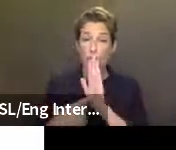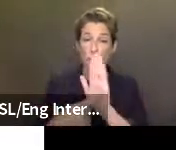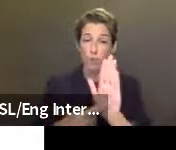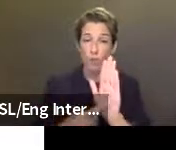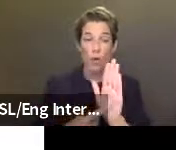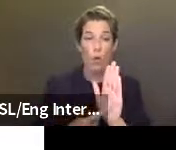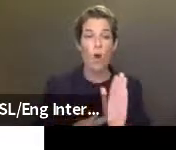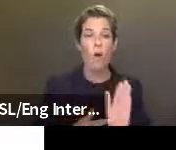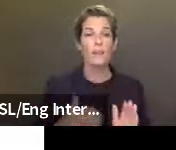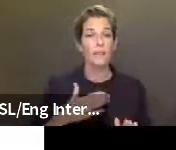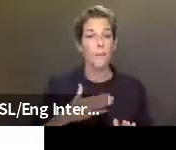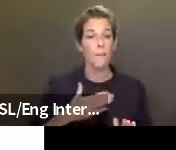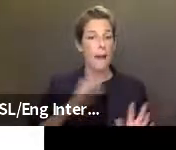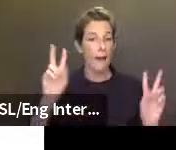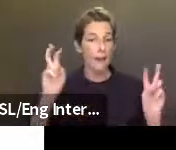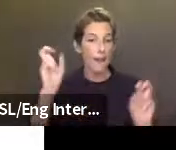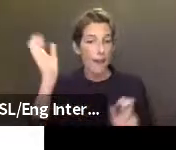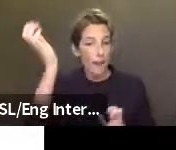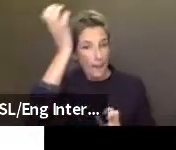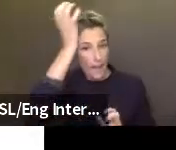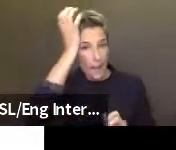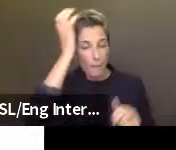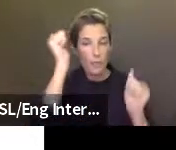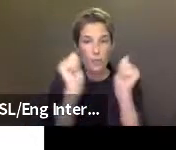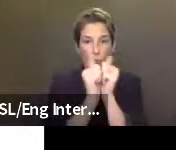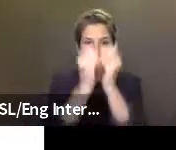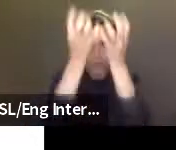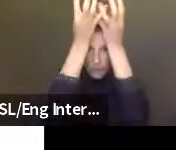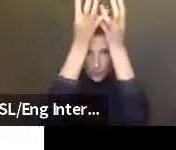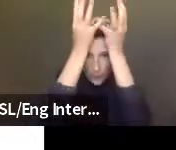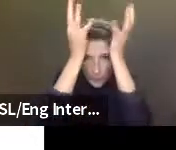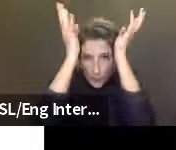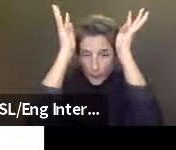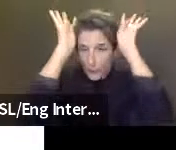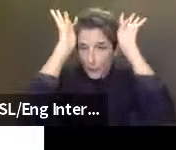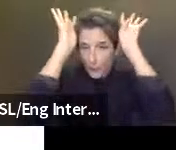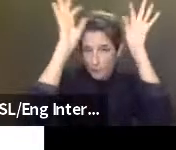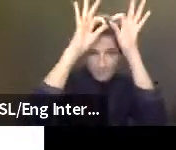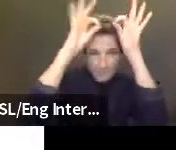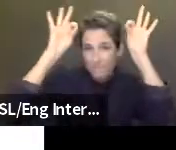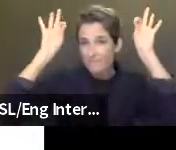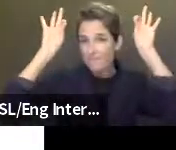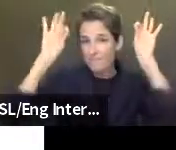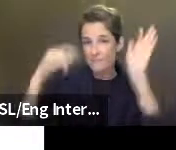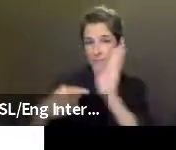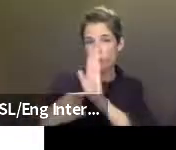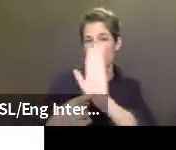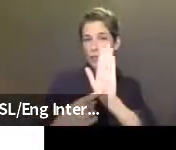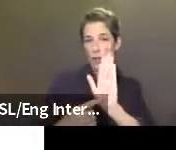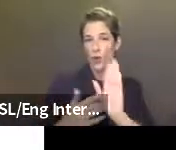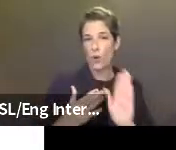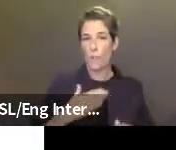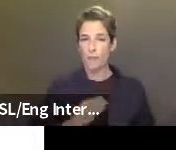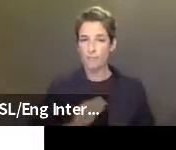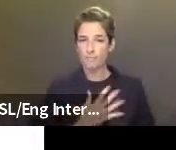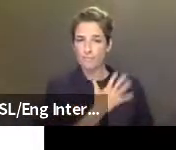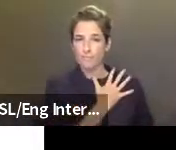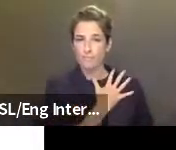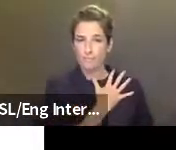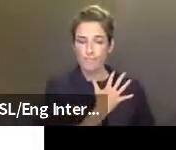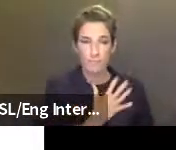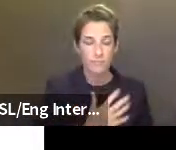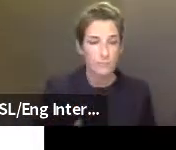In hues of rose and grape, this tactile shell pumps with life. Next, I hear the painting inspired by my perceptions